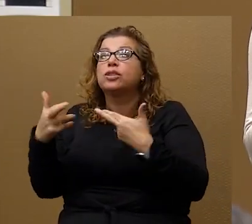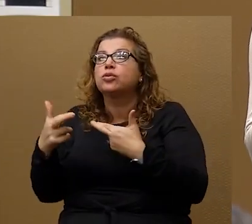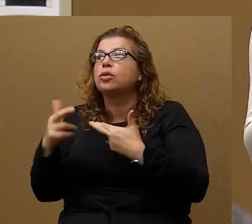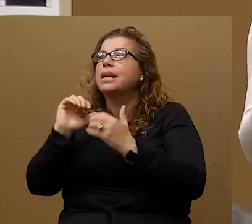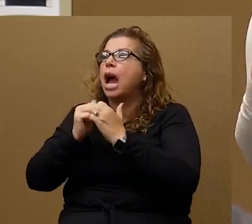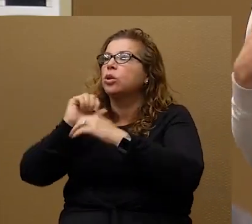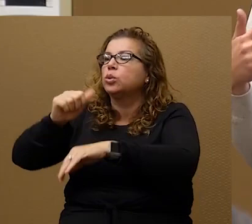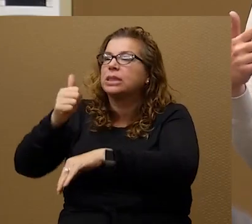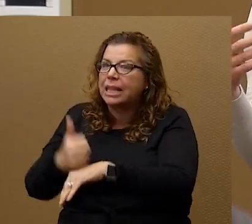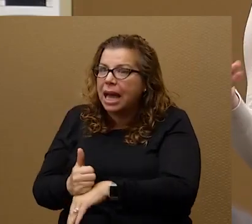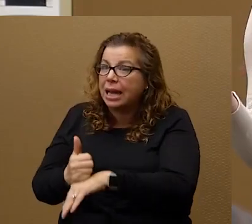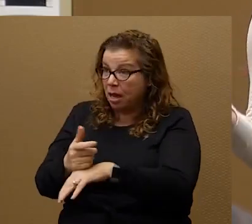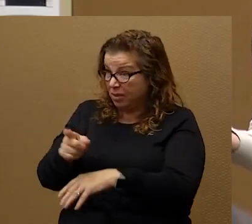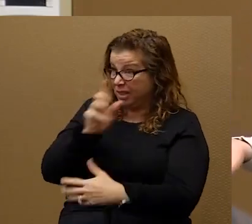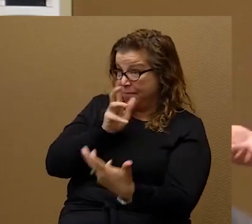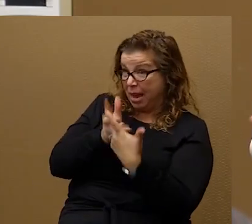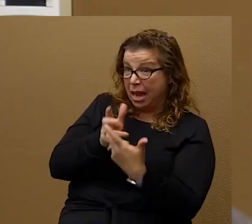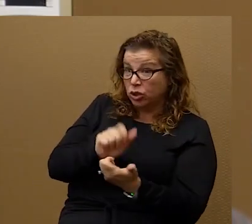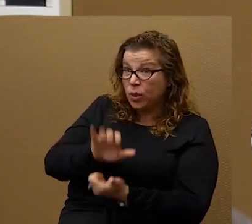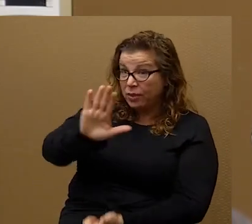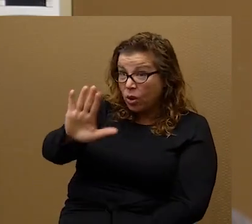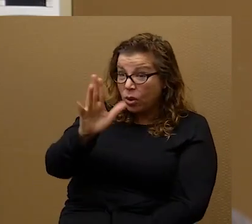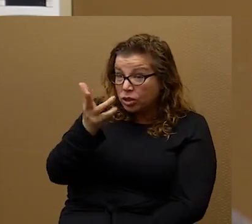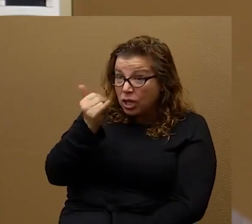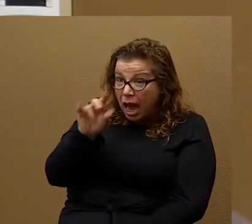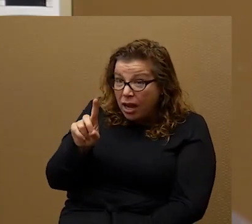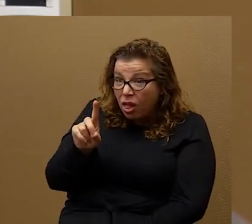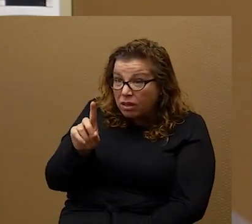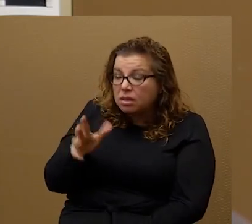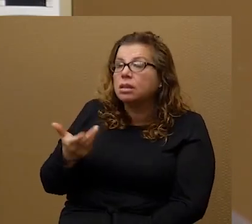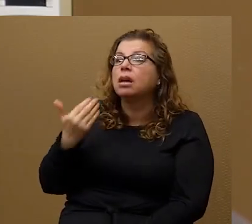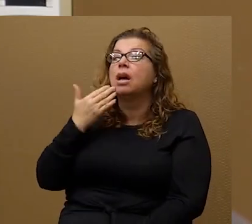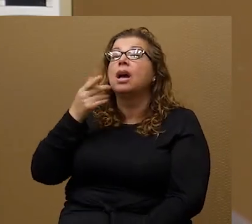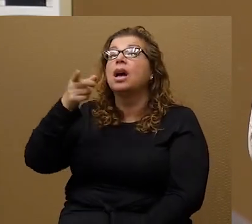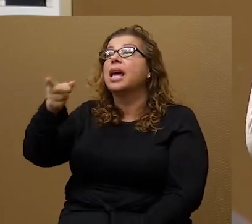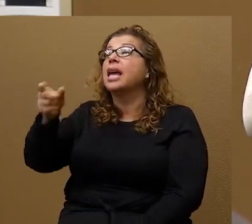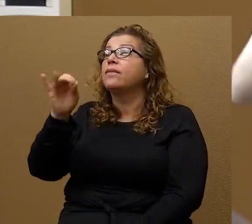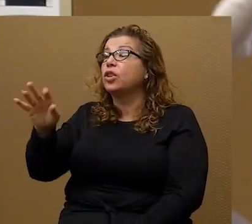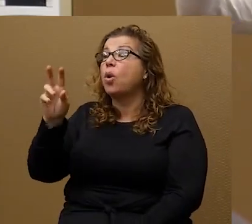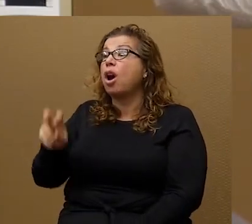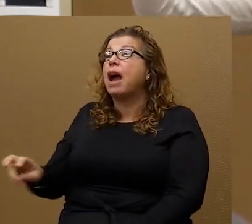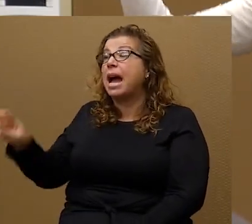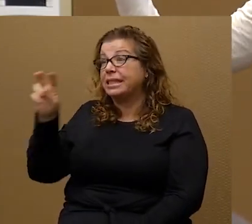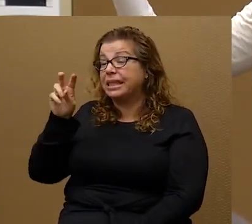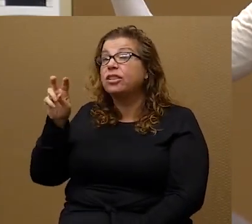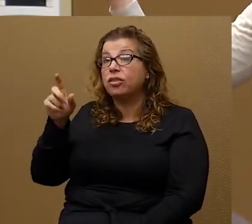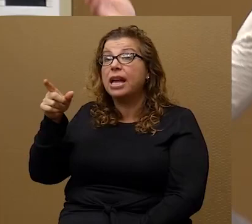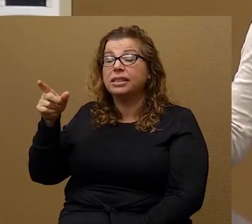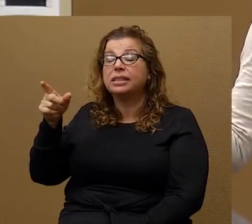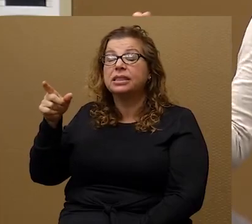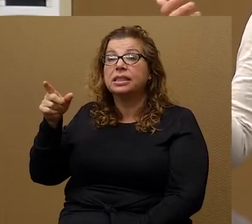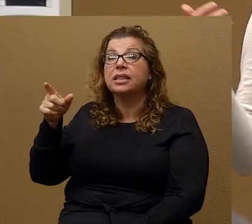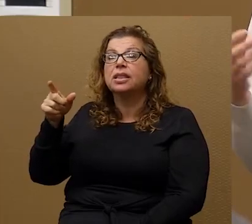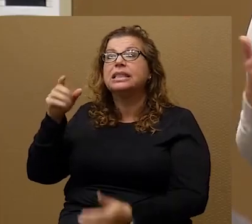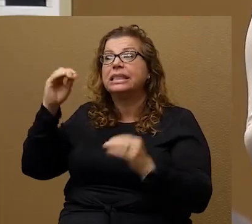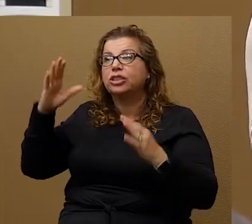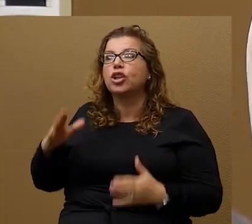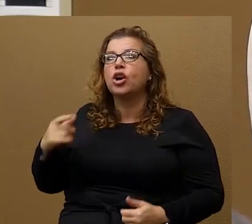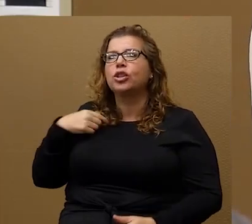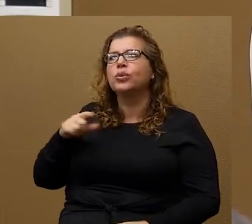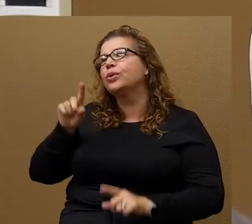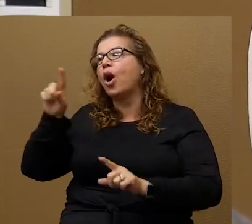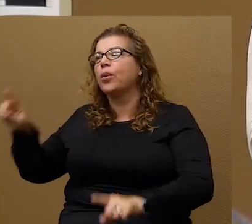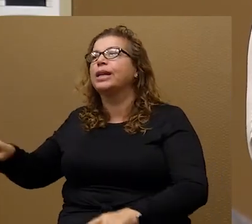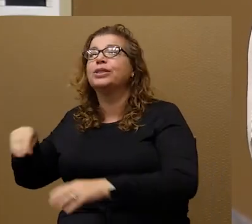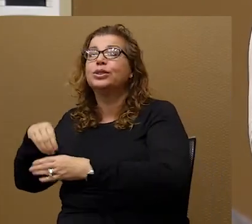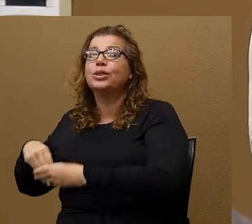our kids in. If you're itinerant, you might be going into the janitor's closet, right? And there's toilet paper everywhere. And some of